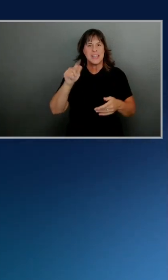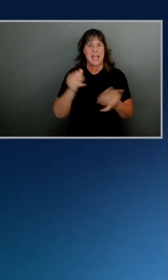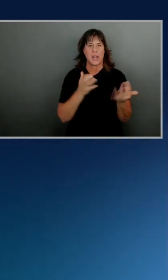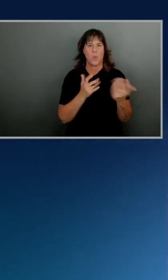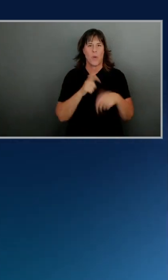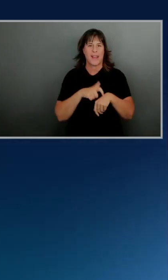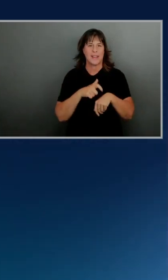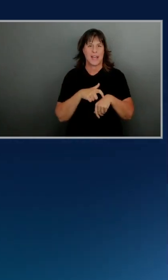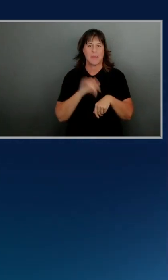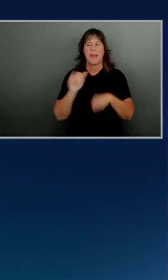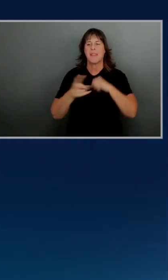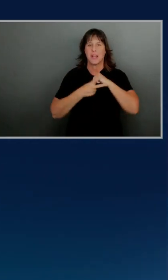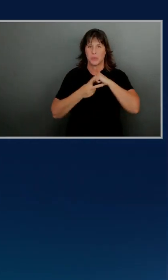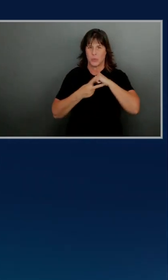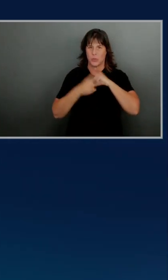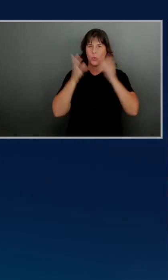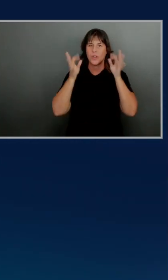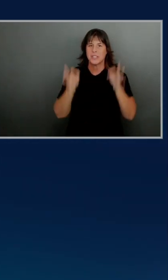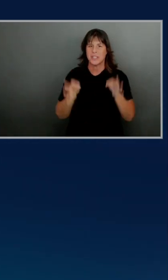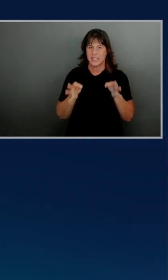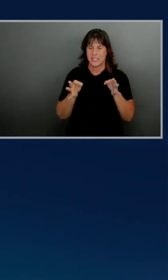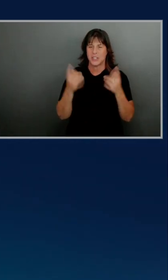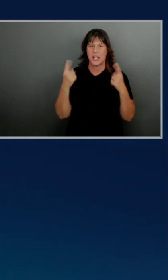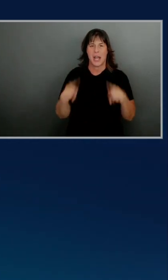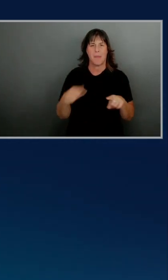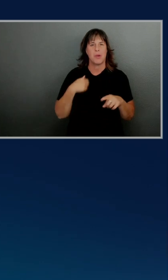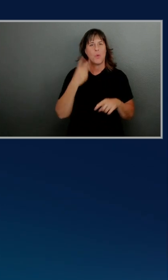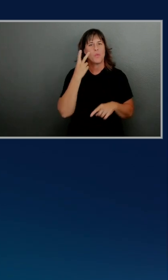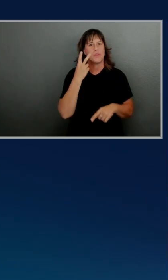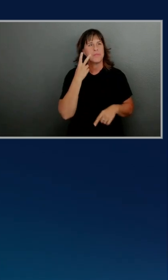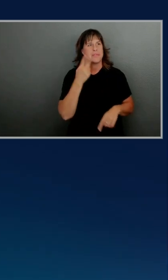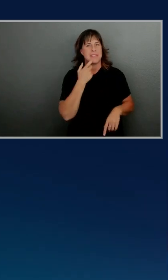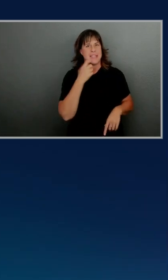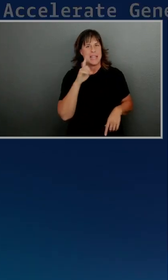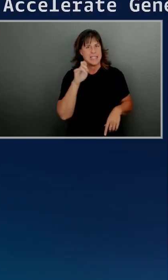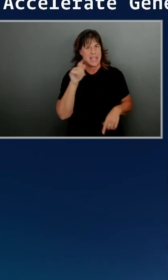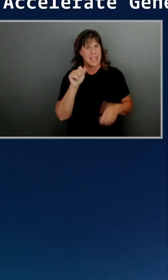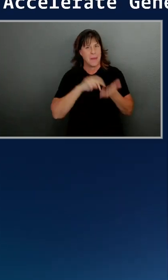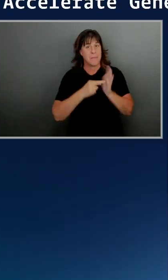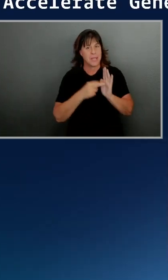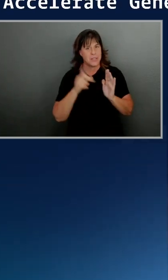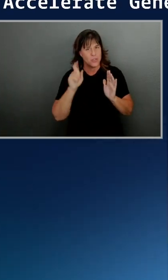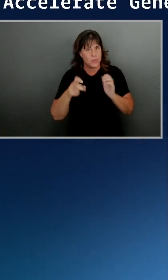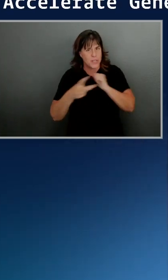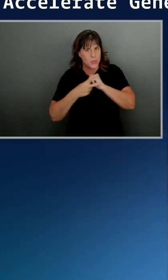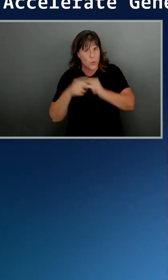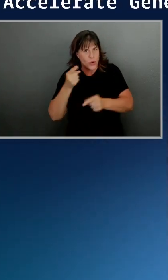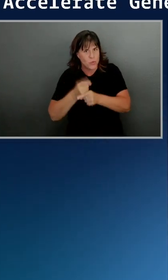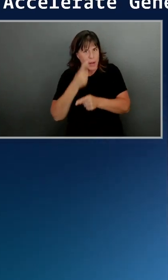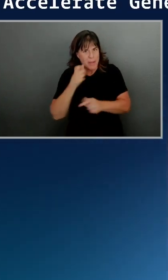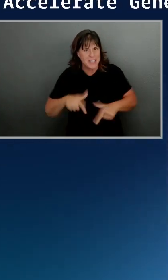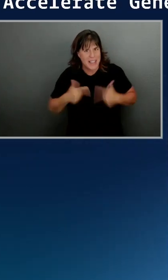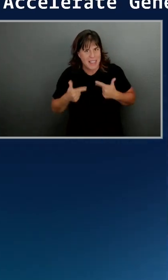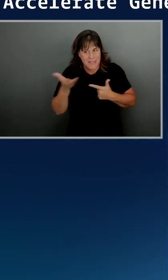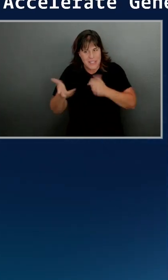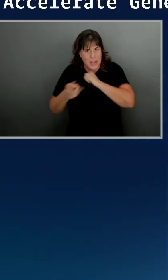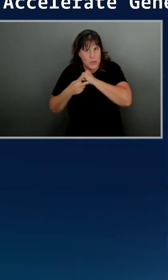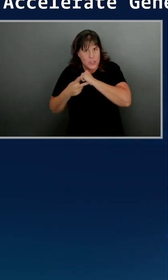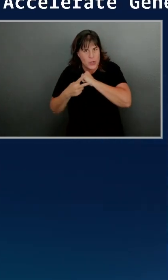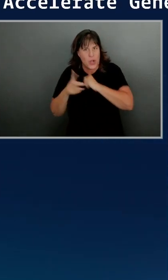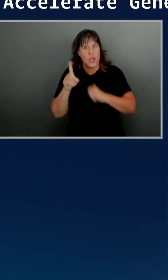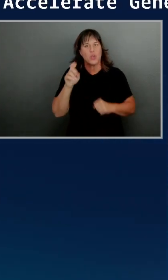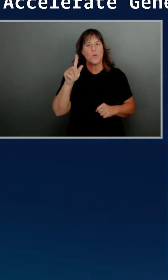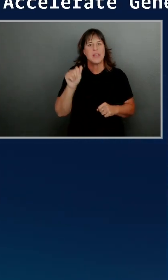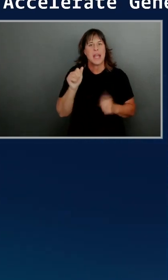where the storage decision comes in, right? You start saying data, you're headed towards storage because that's where it lives. So the data wait times